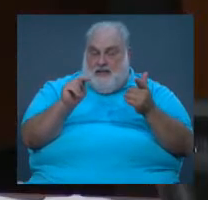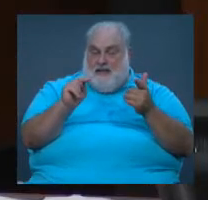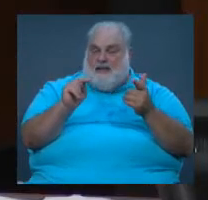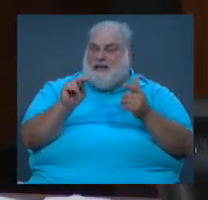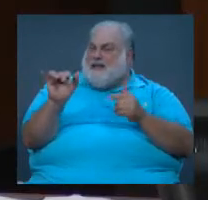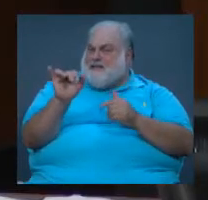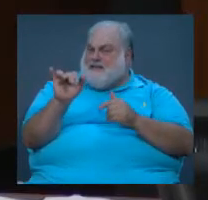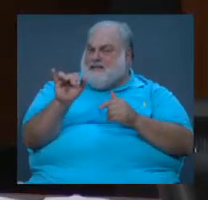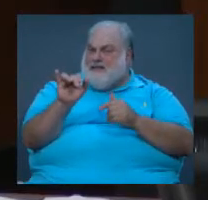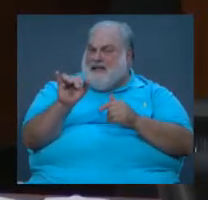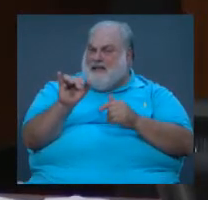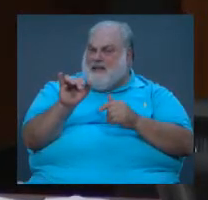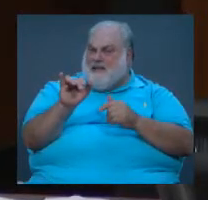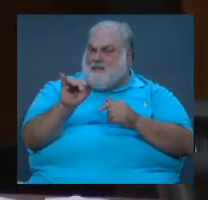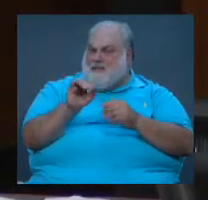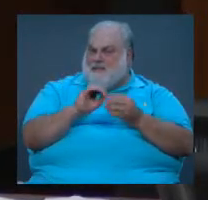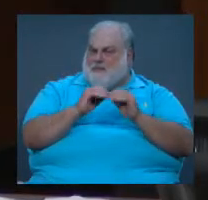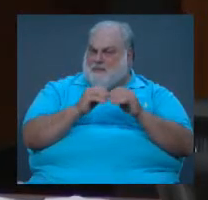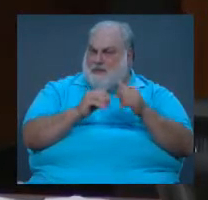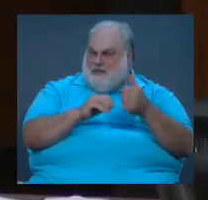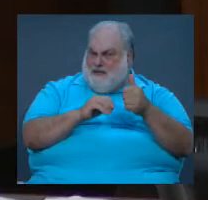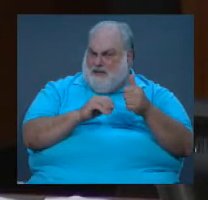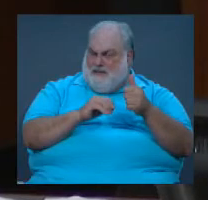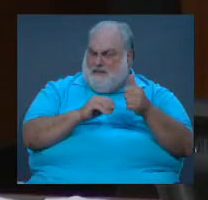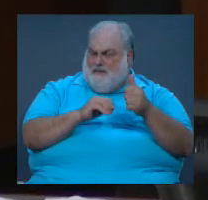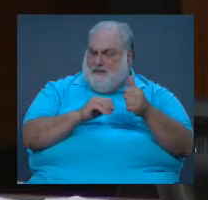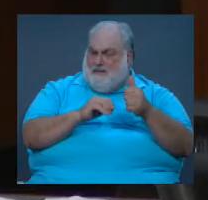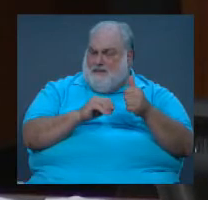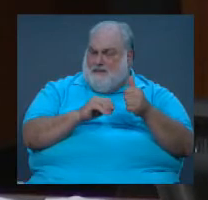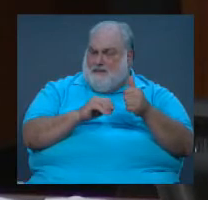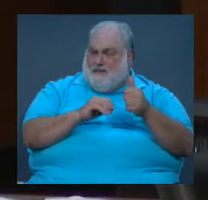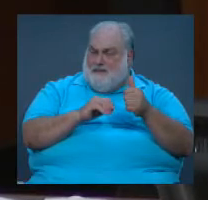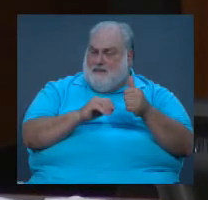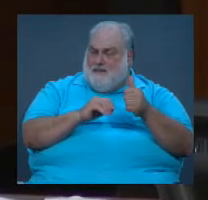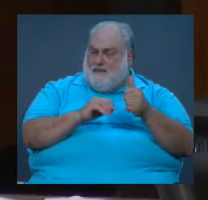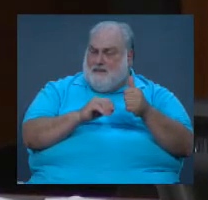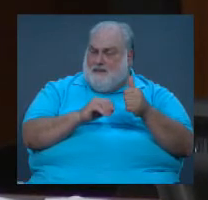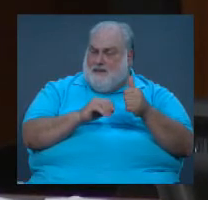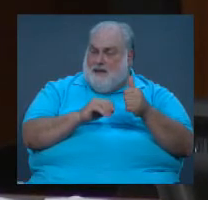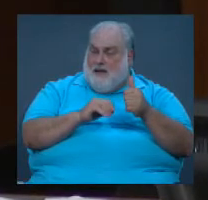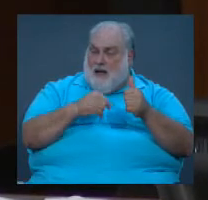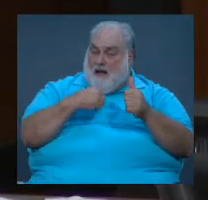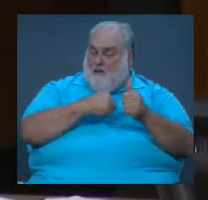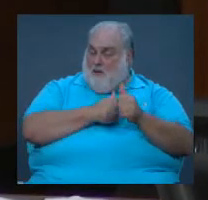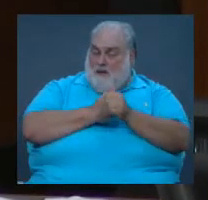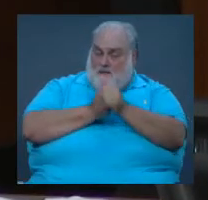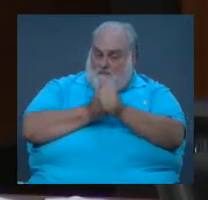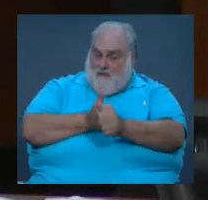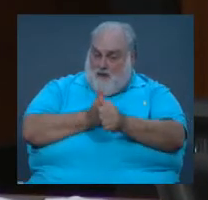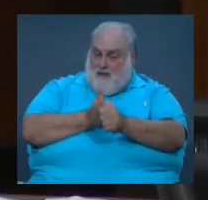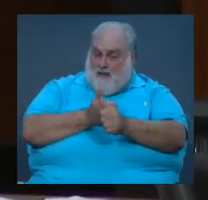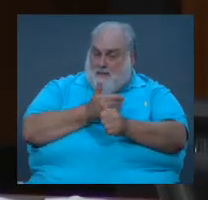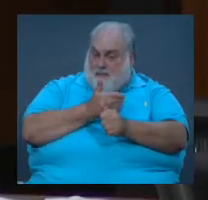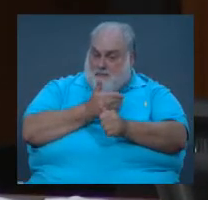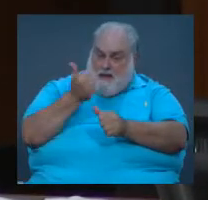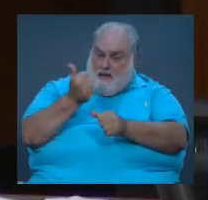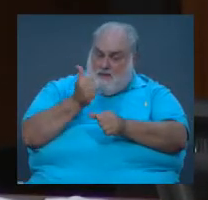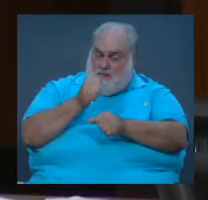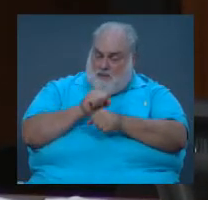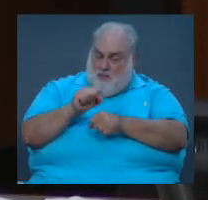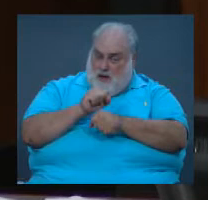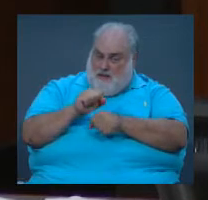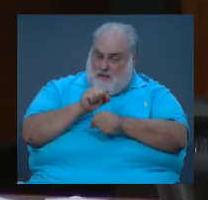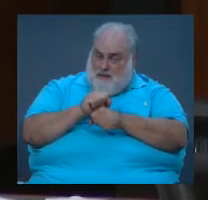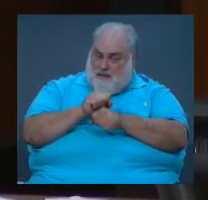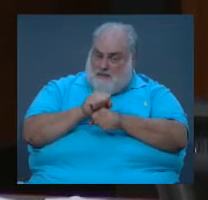same item, Bruce, have we entertained what I think is best practices and I think is being utilized across the